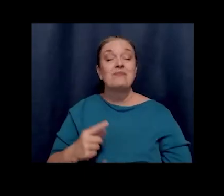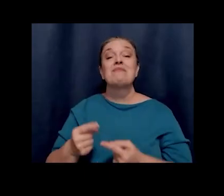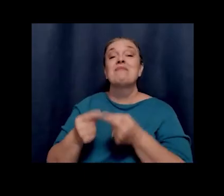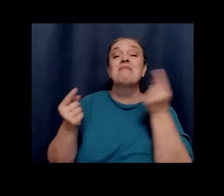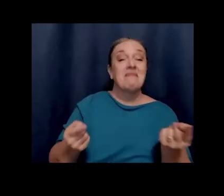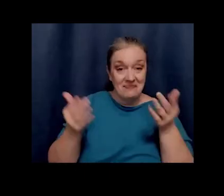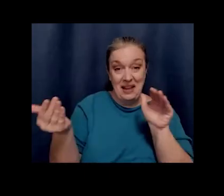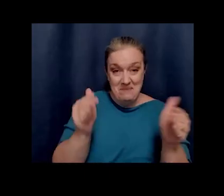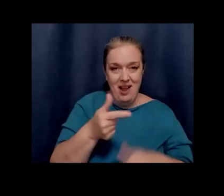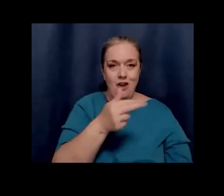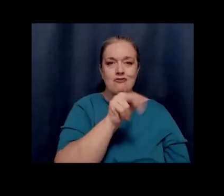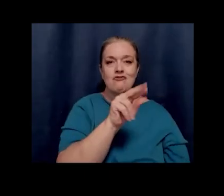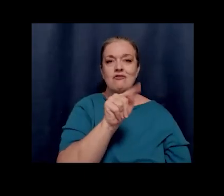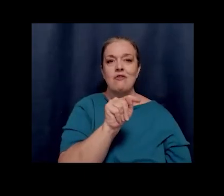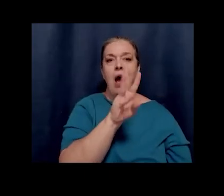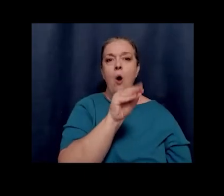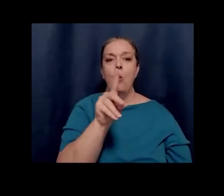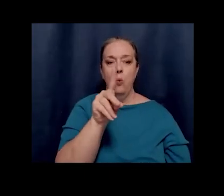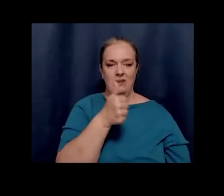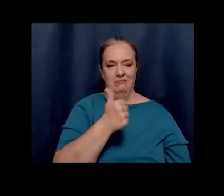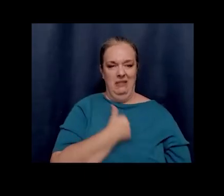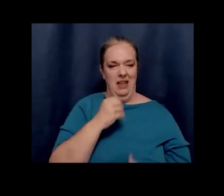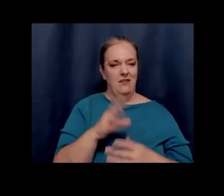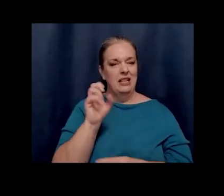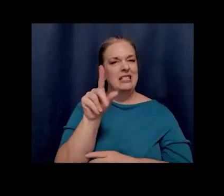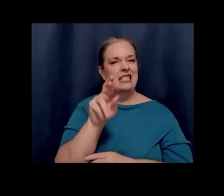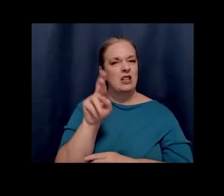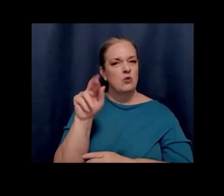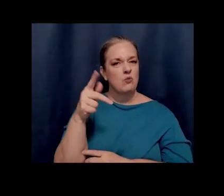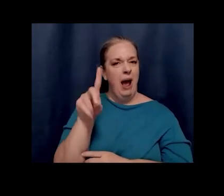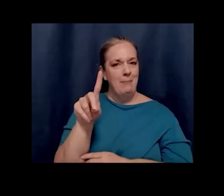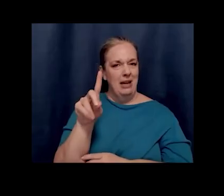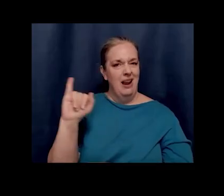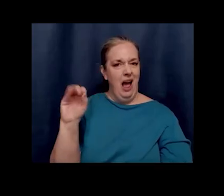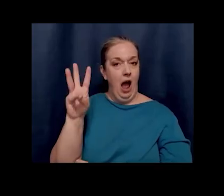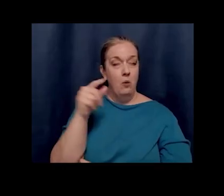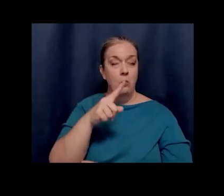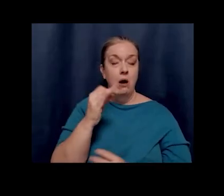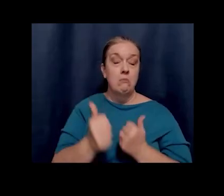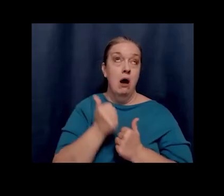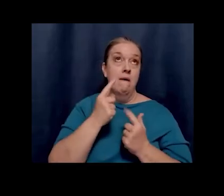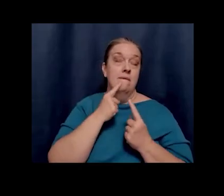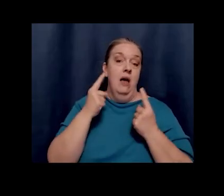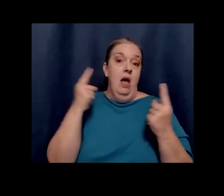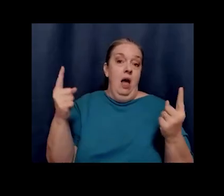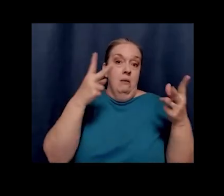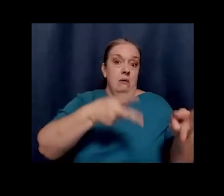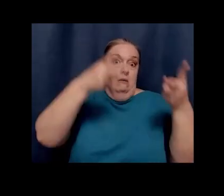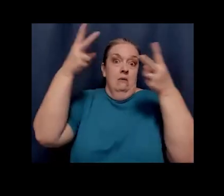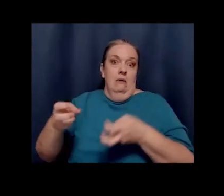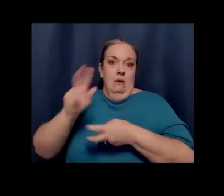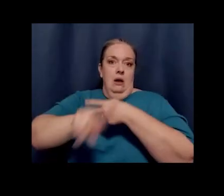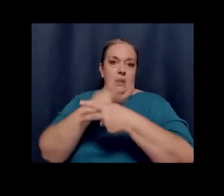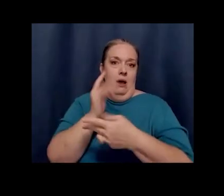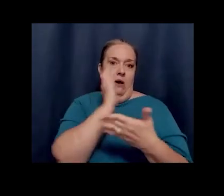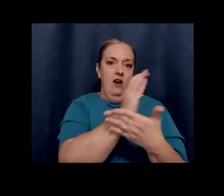Wood's space in Cedar Rapids, Iowa. This is the painter of one of the most appropriated images in all the visual lexicon. I've